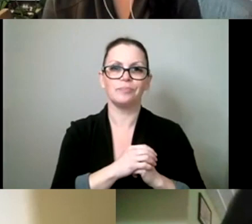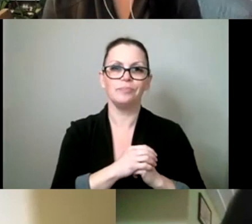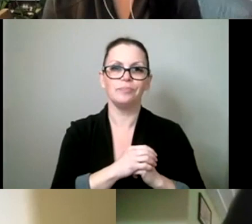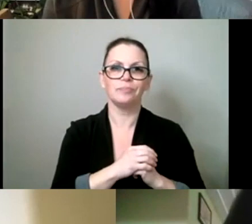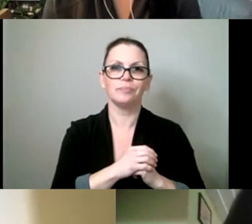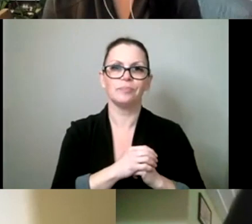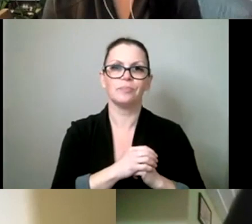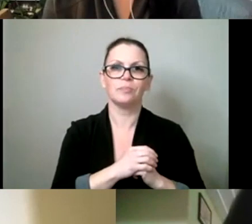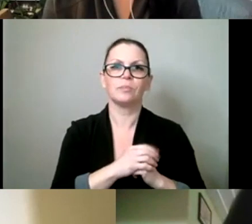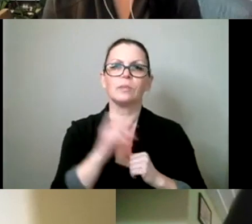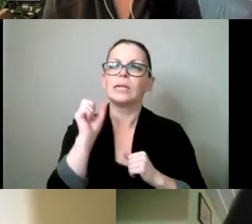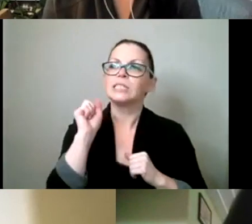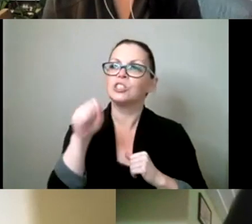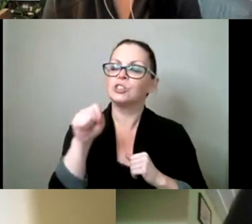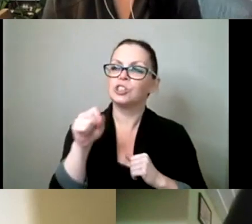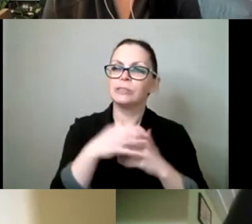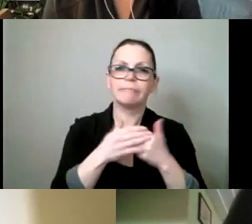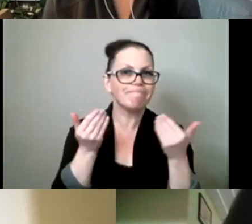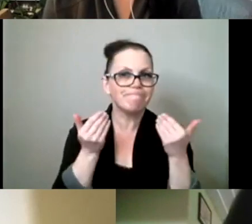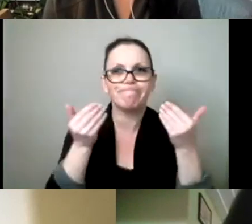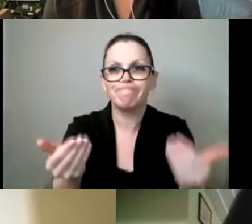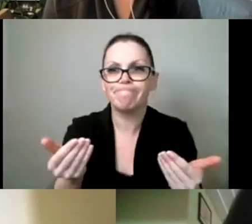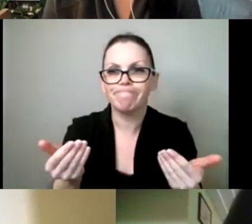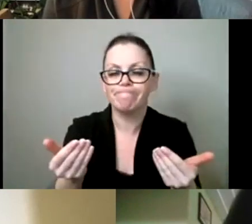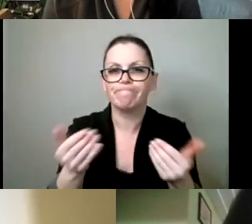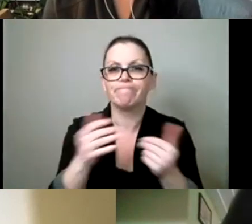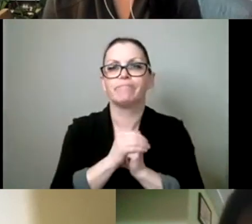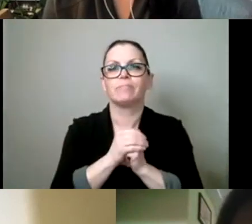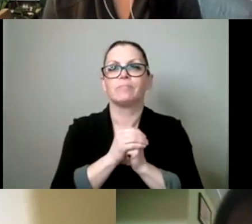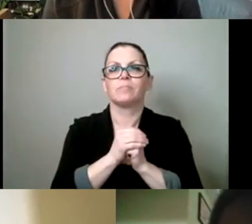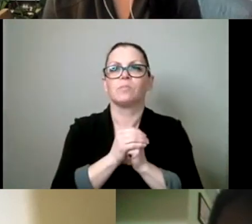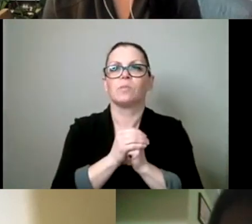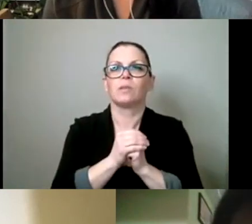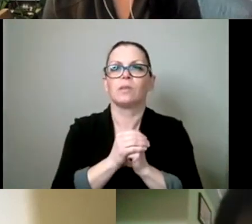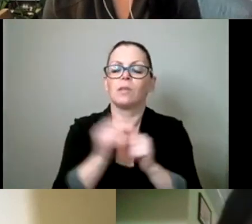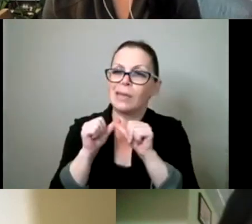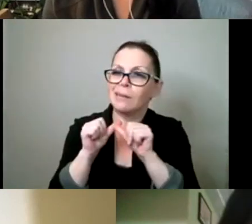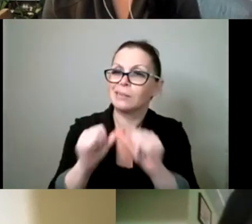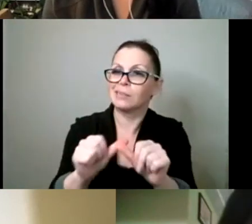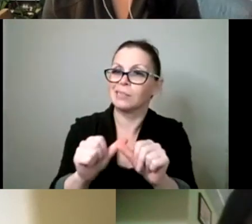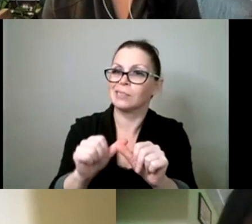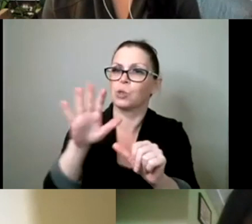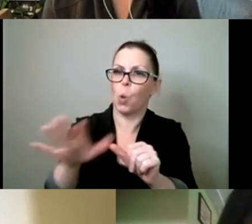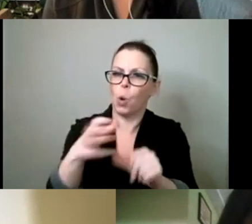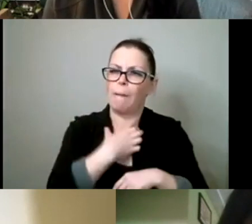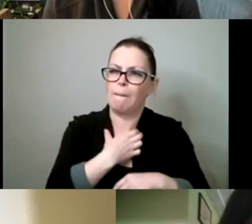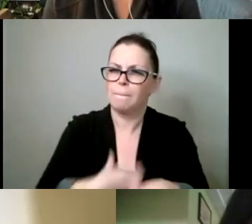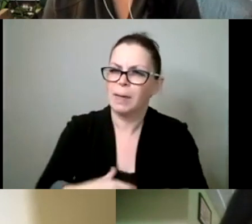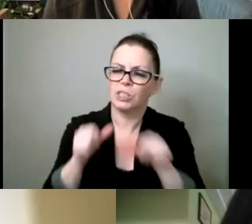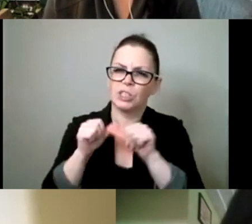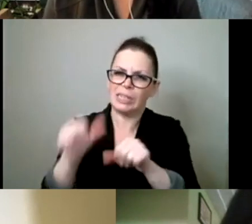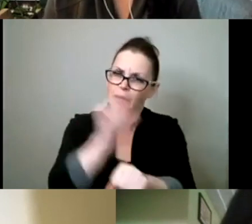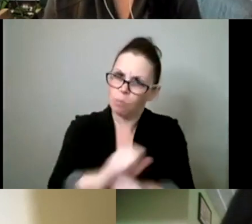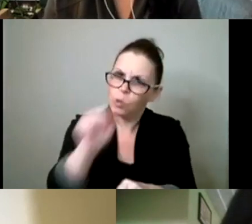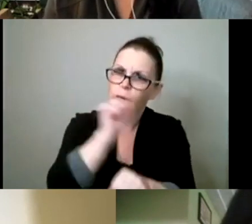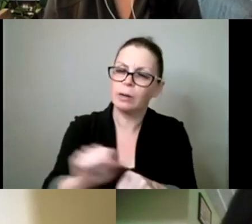To lean in, yeah, to lean into the passion and keep working, because like